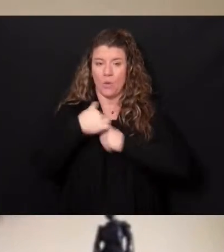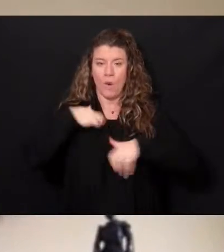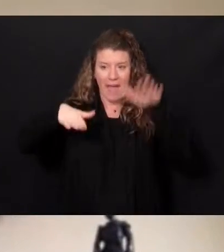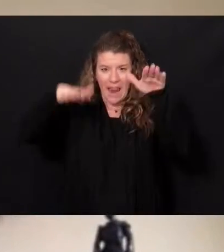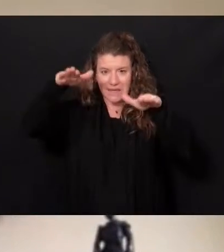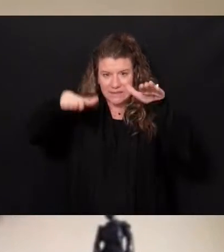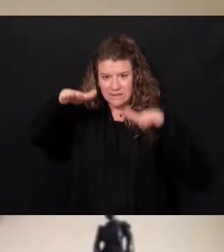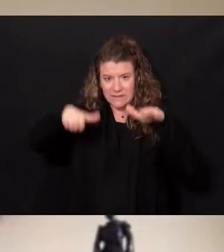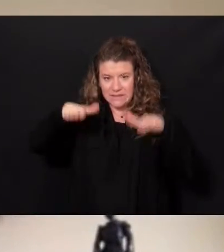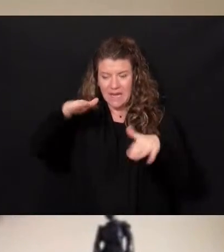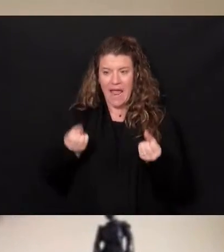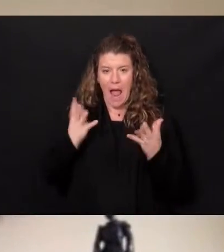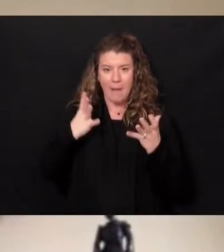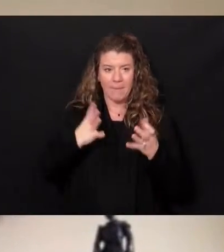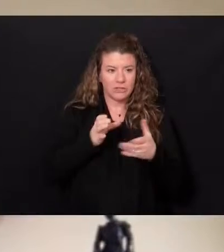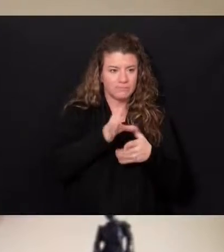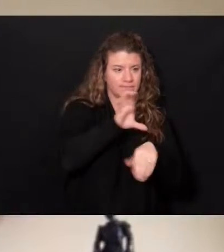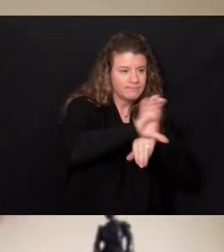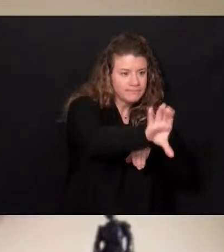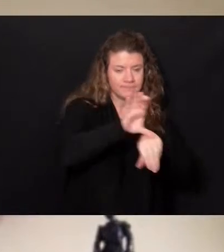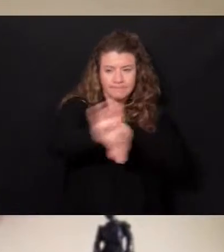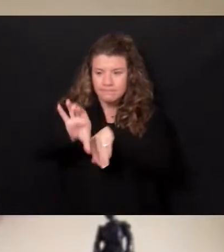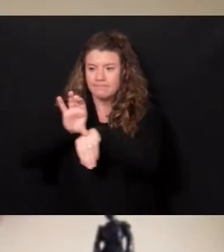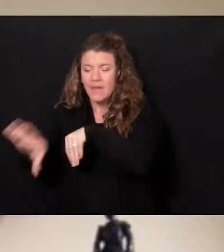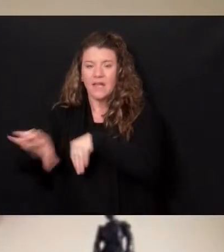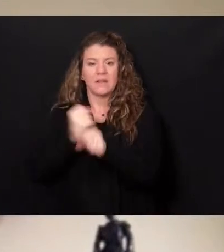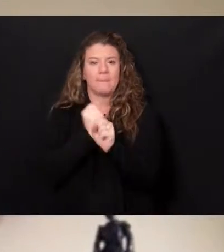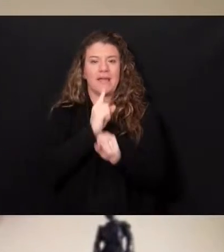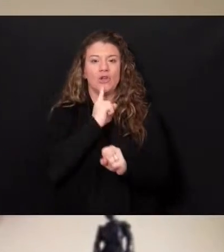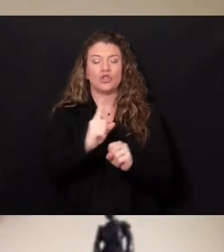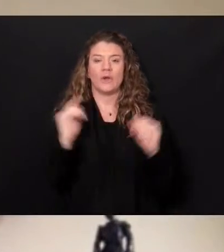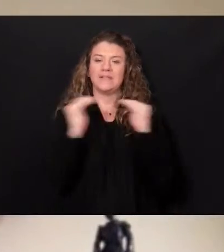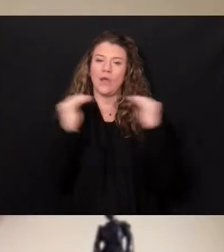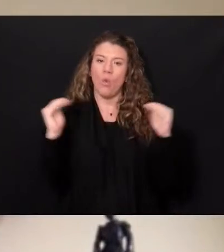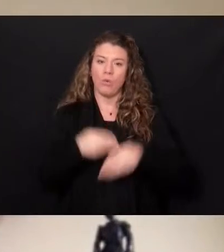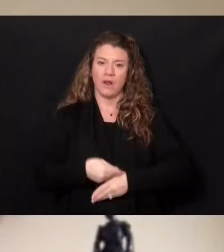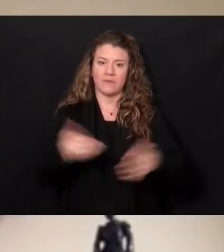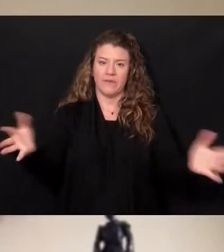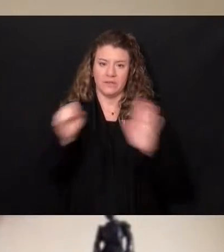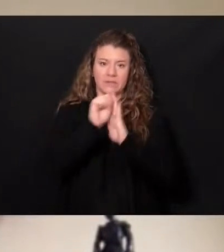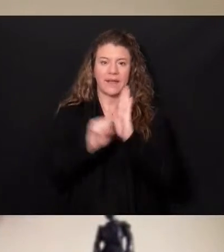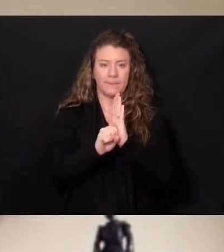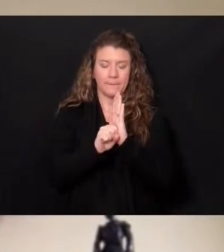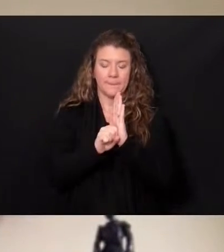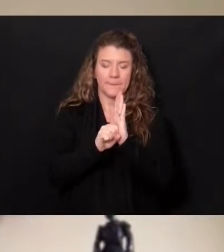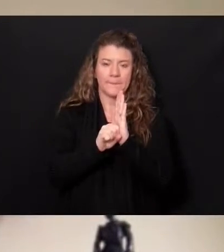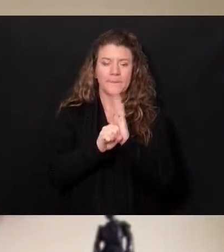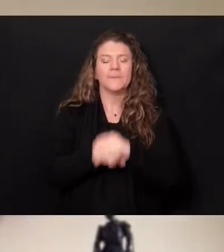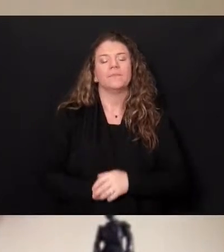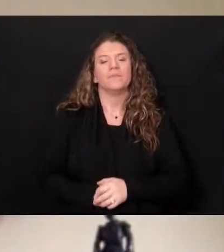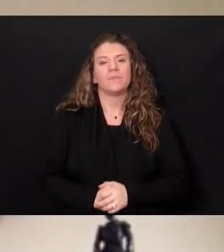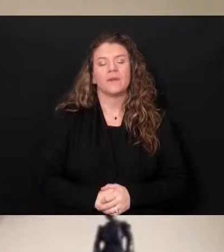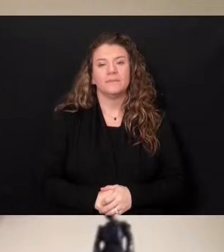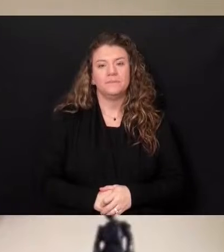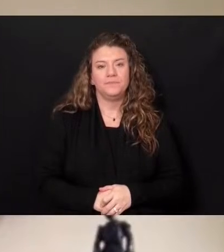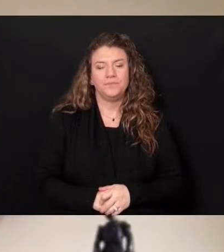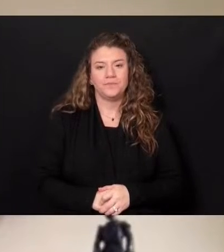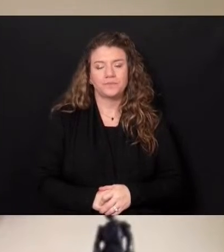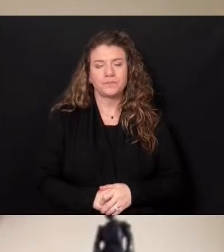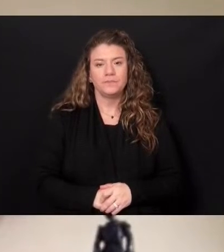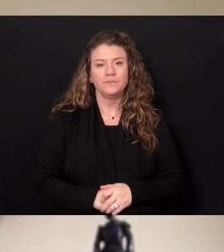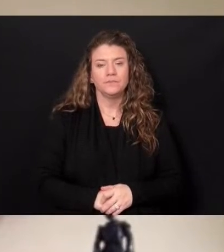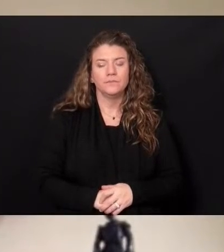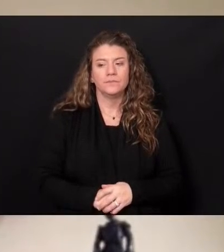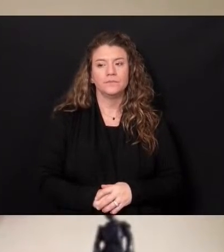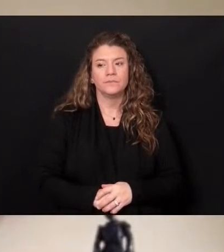balancing loads out on to make sure that we're equal in our distributions across the state. We also are seeing some increase